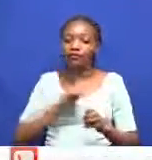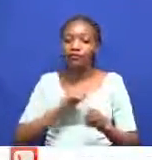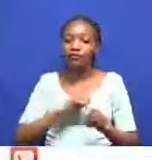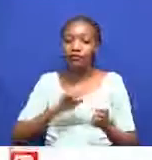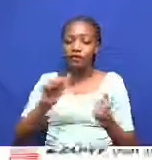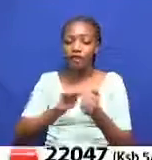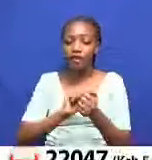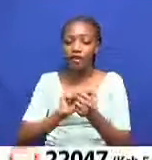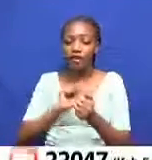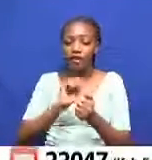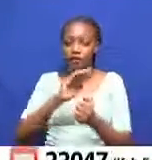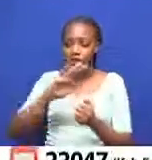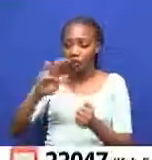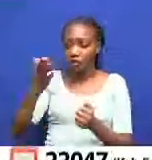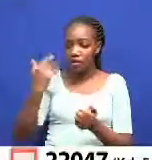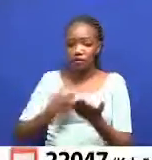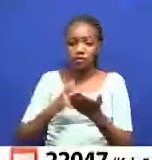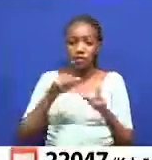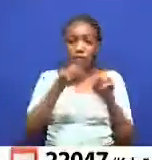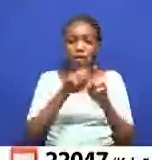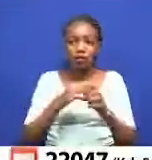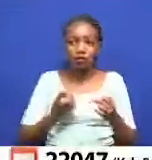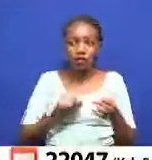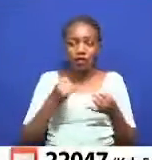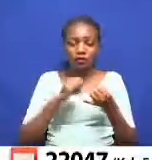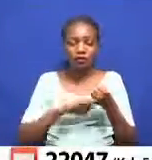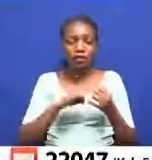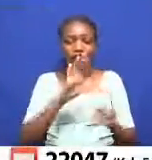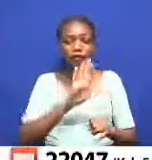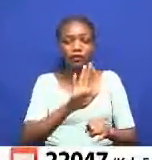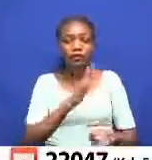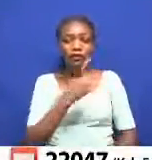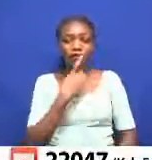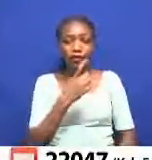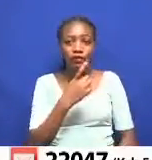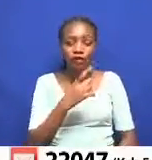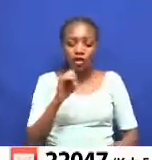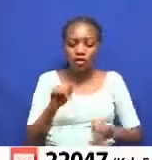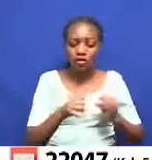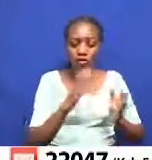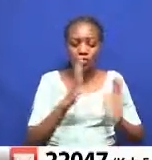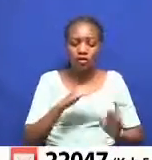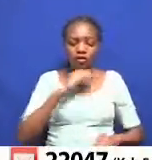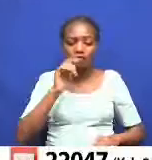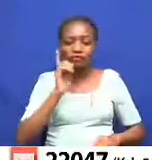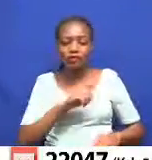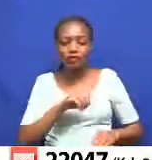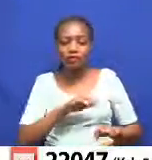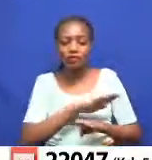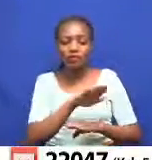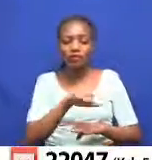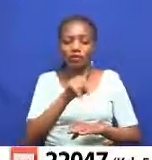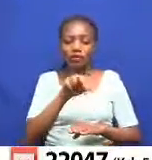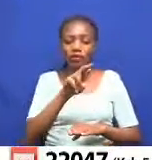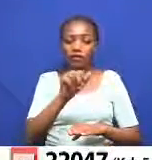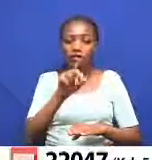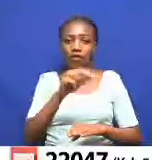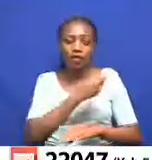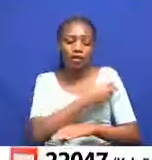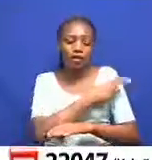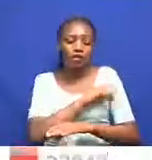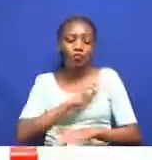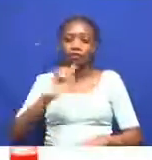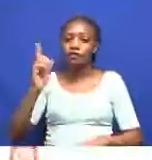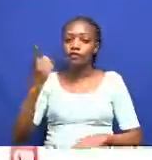last week. According to his widow, Beatrice Ndenga, the actor died at Karen Hospital in Nairobi in his car